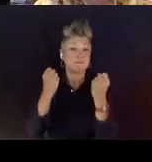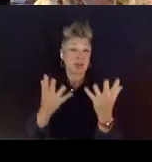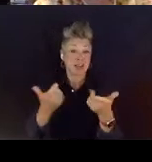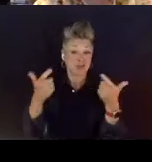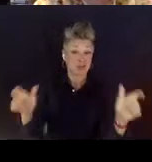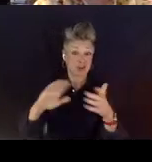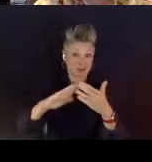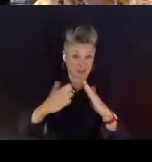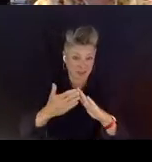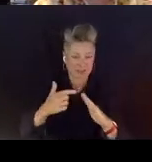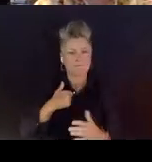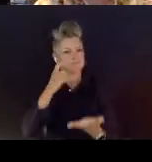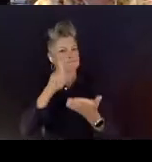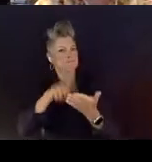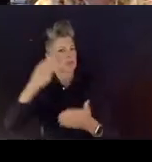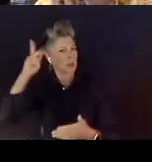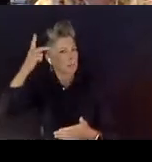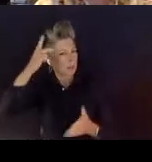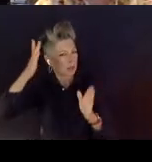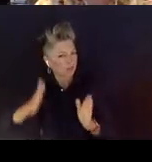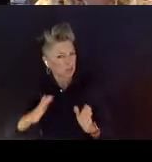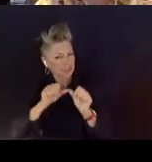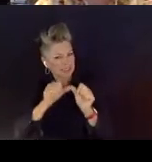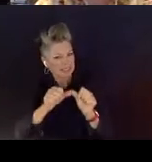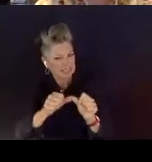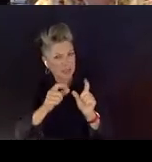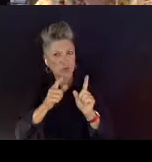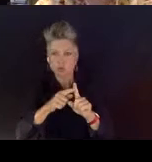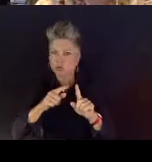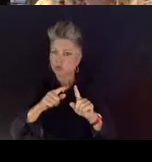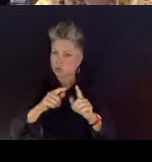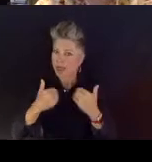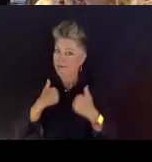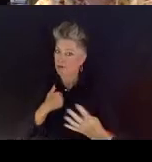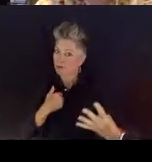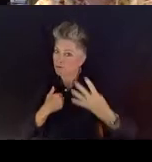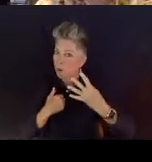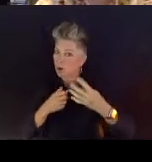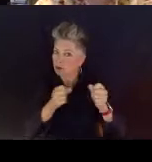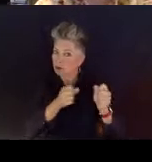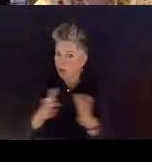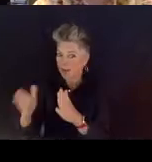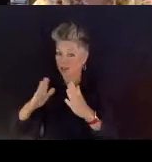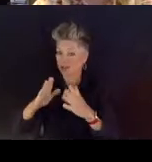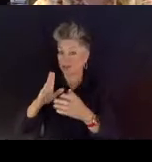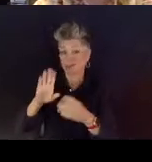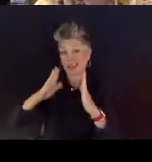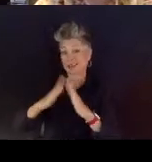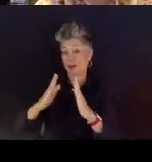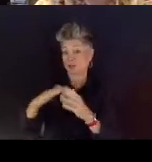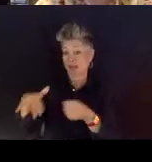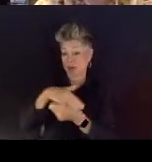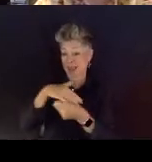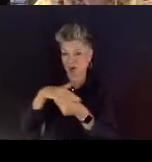public officials continued to deploy 4 strategies in their downtown areas that all